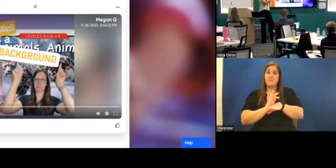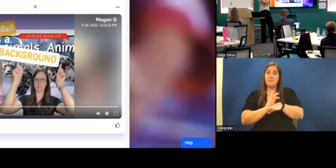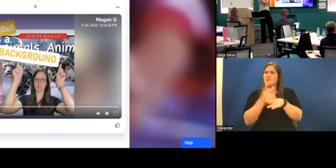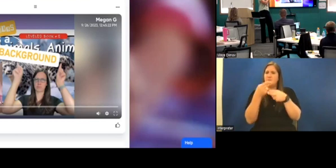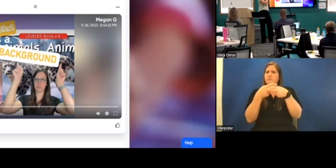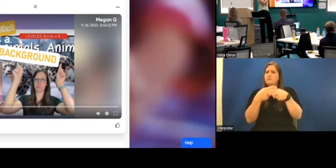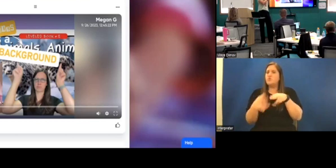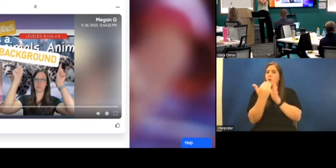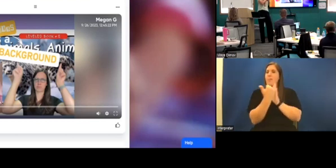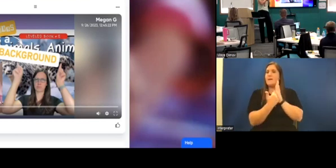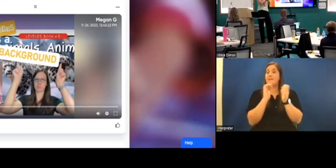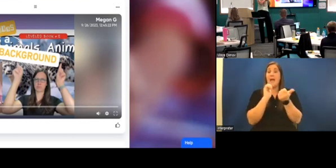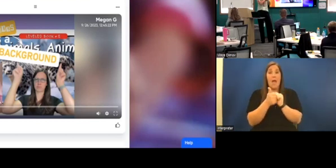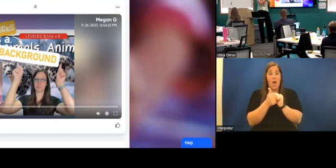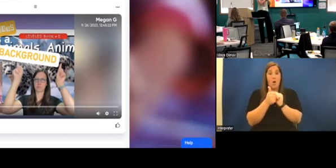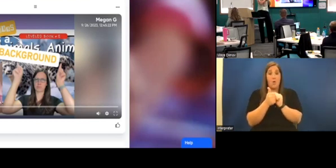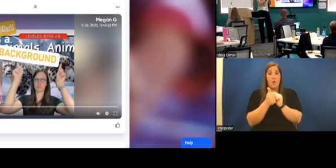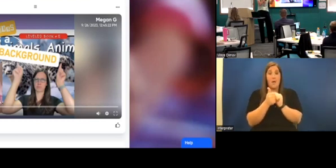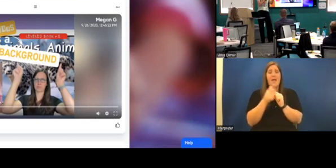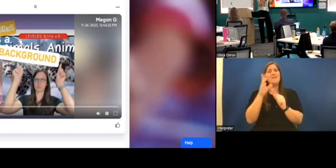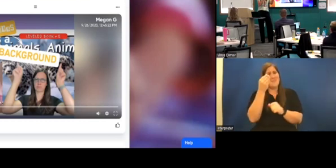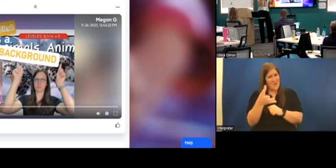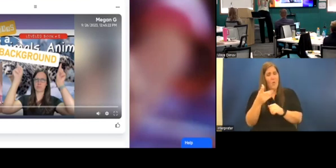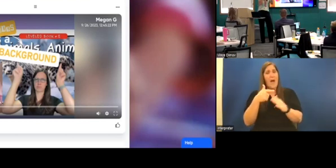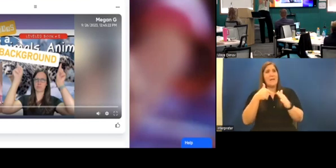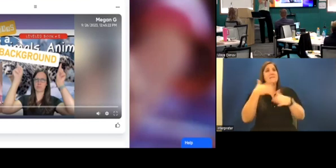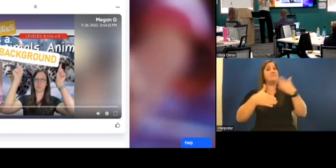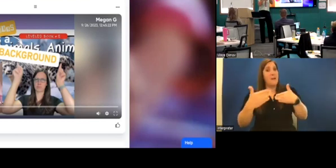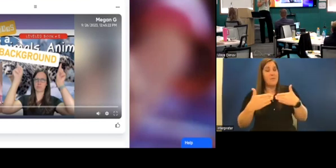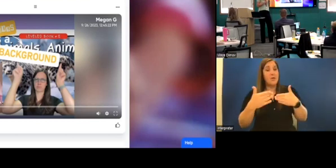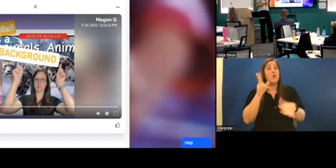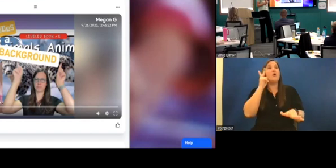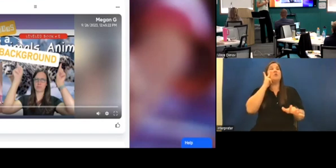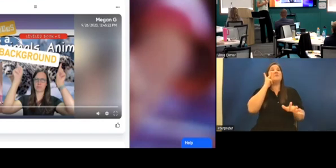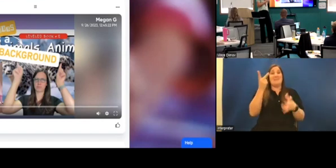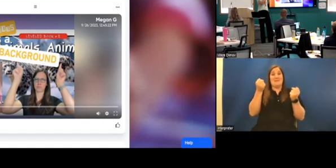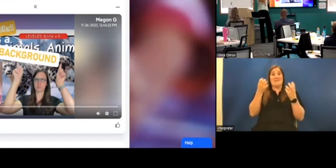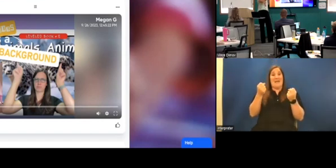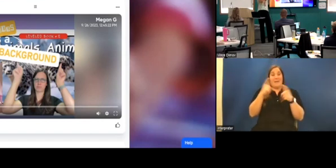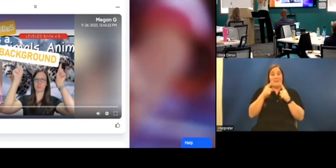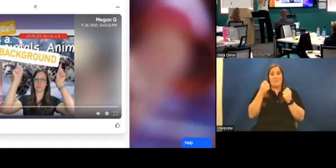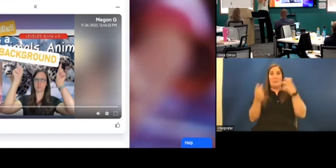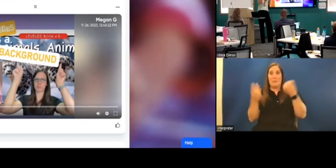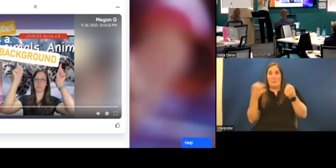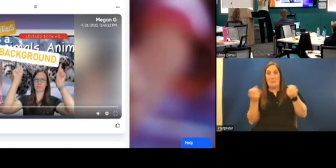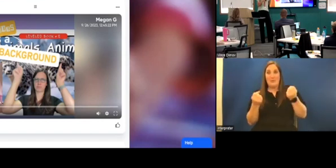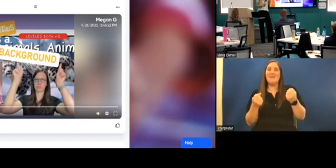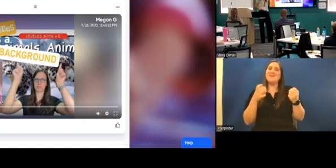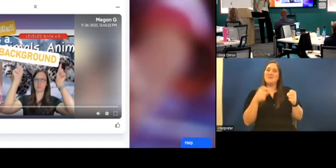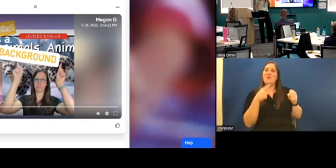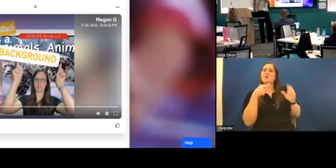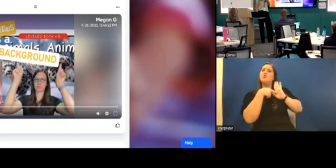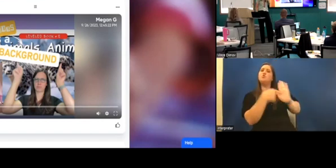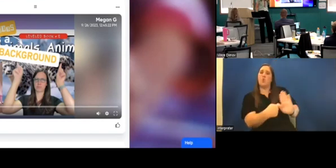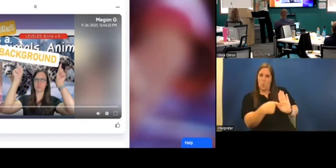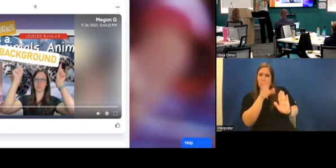mini lesson. I sped up the video, so you'll see me signing, but it's super quick. Just to kind of show what I'm doing on Zoom,